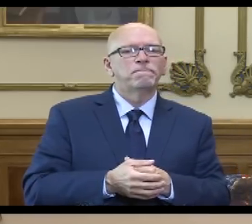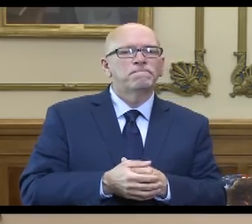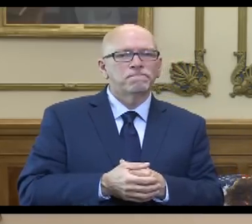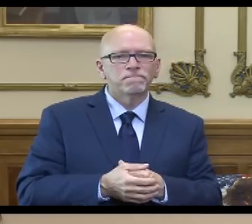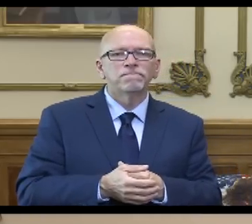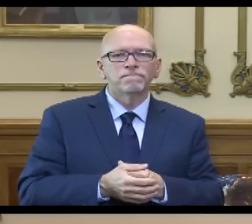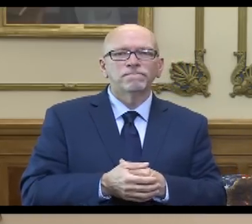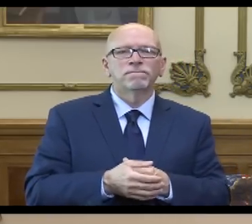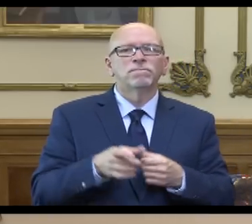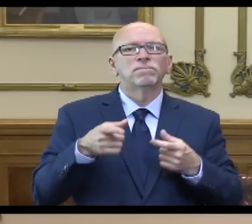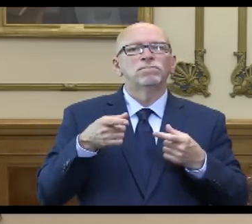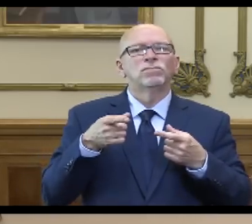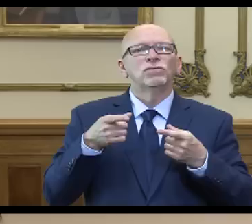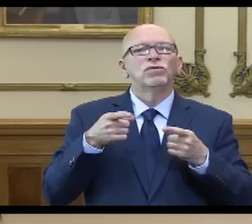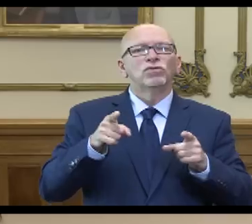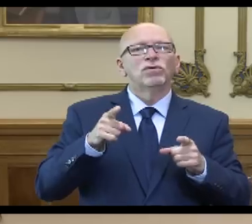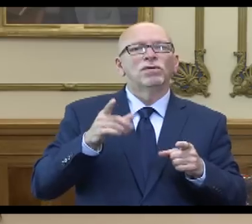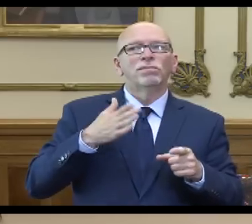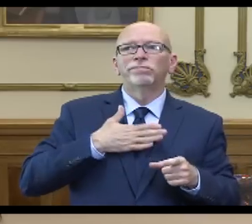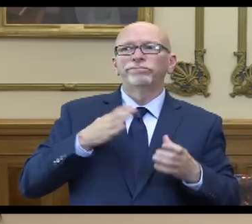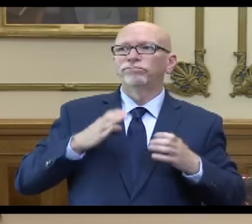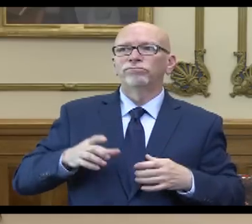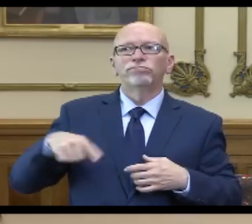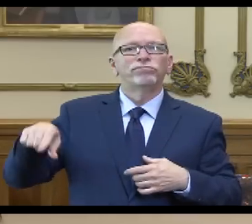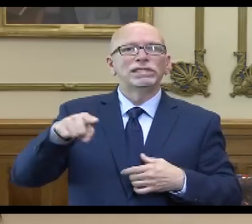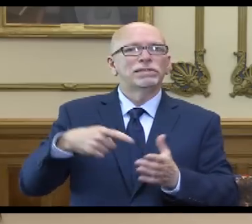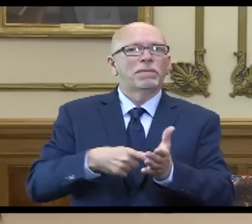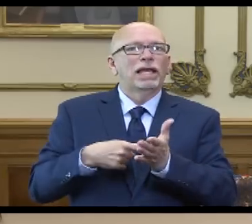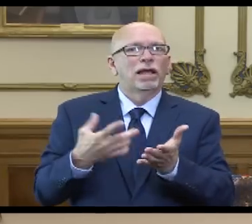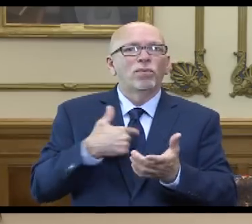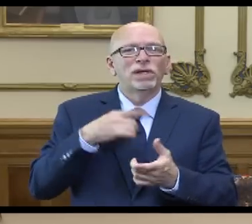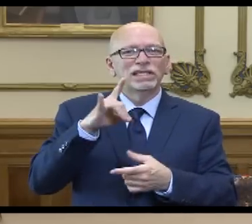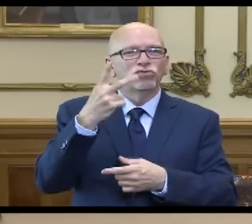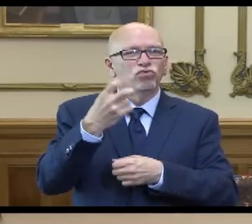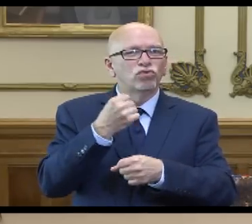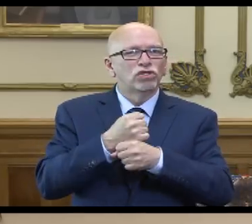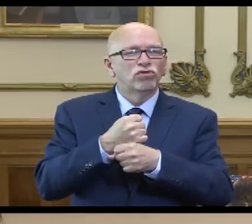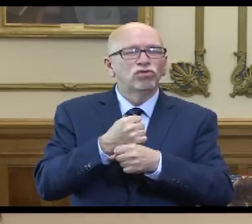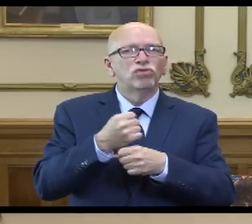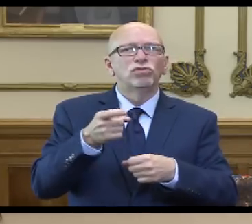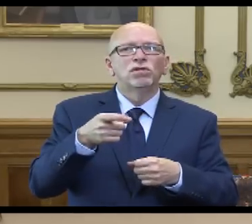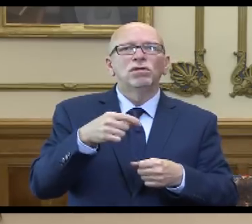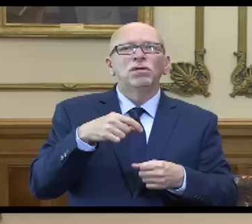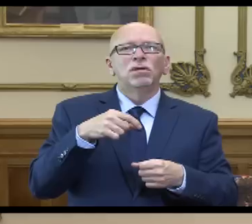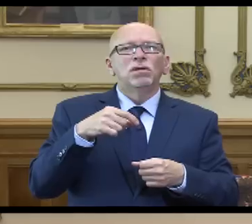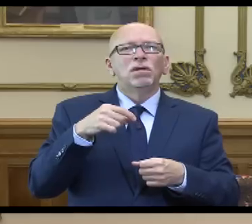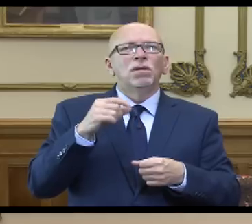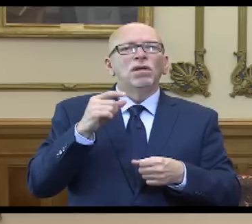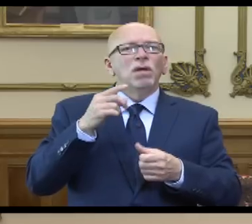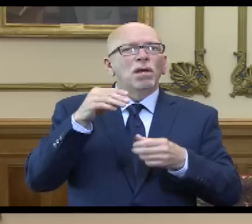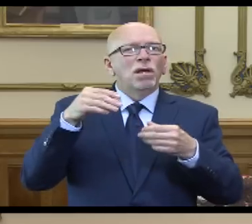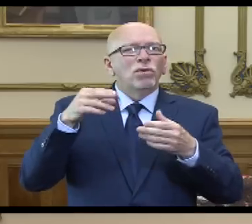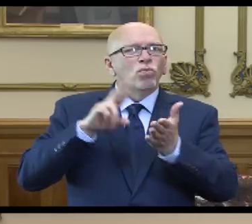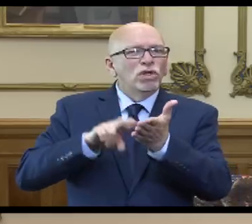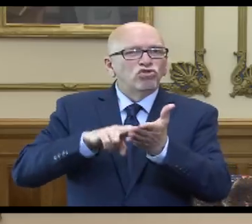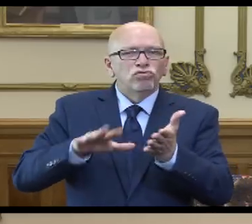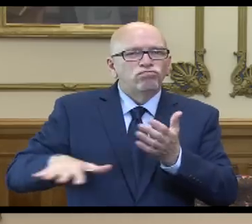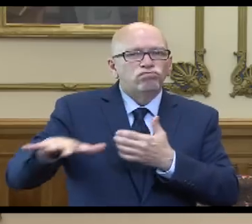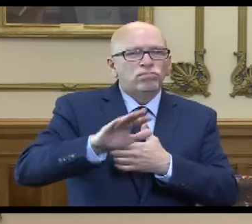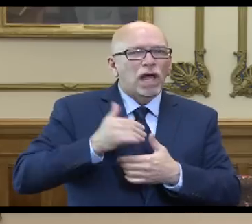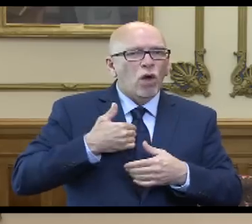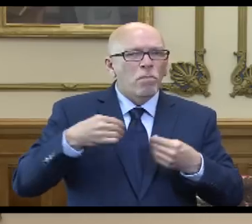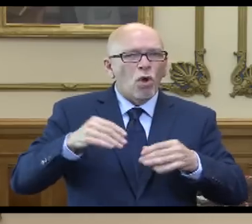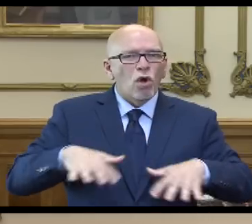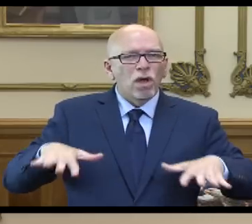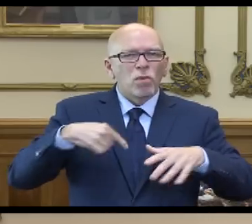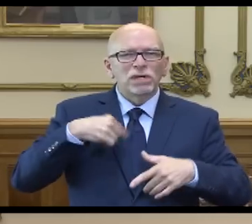It was driven by our consumer demand. We did about 2 years of market research work to understand